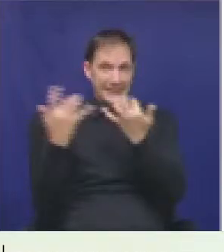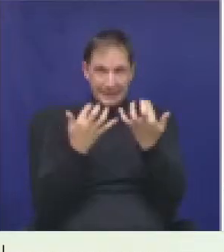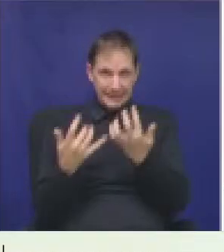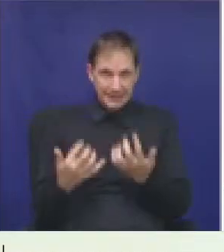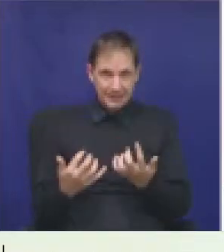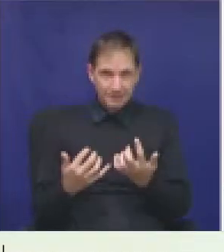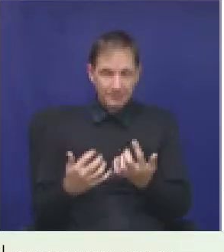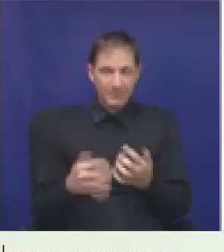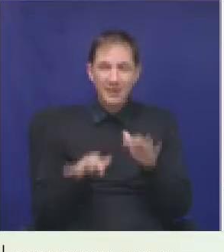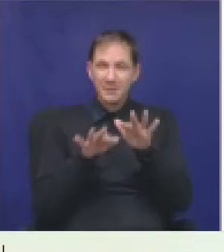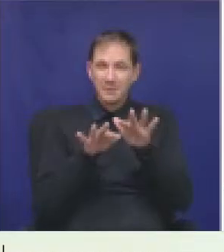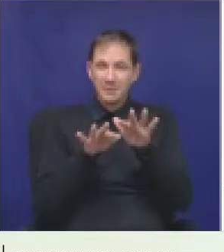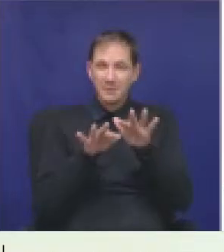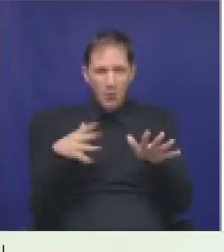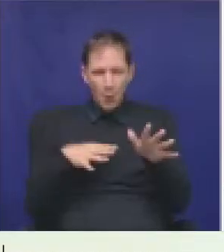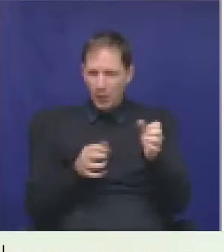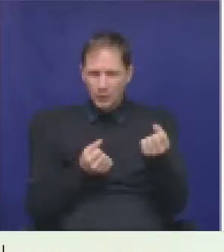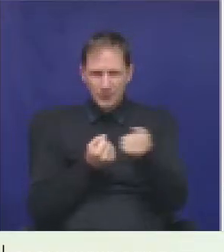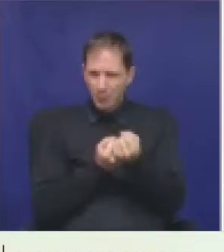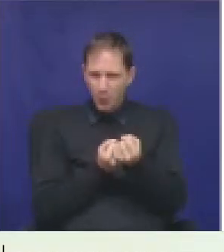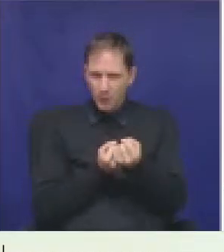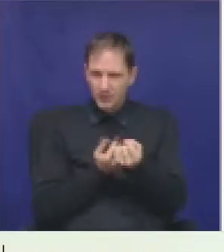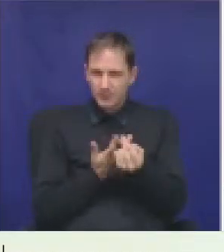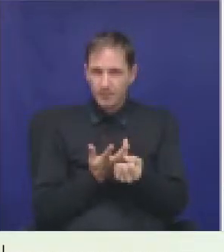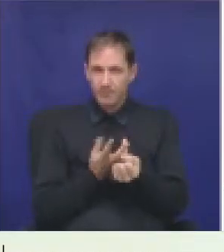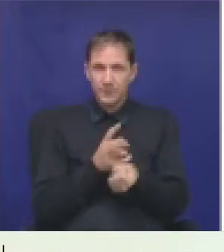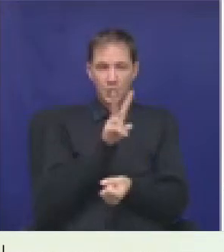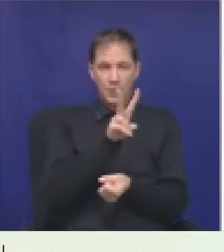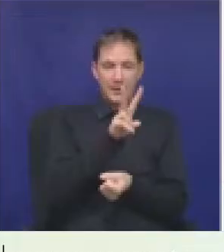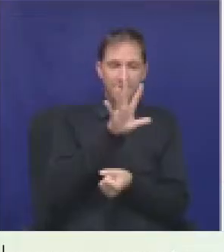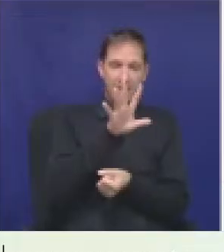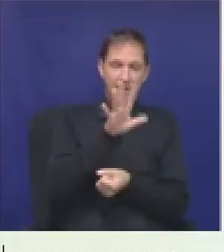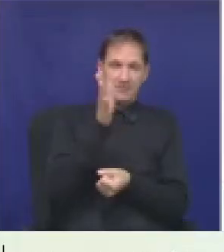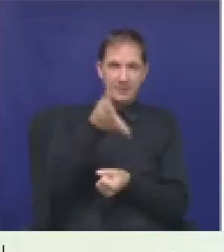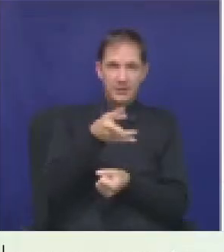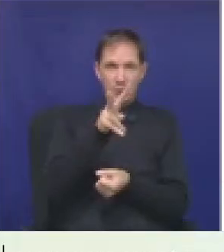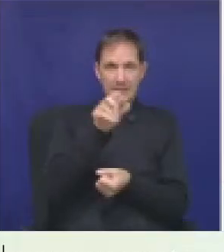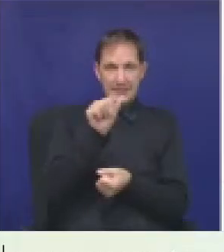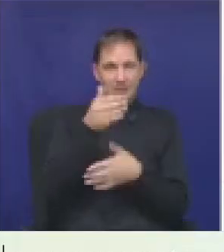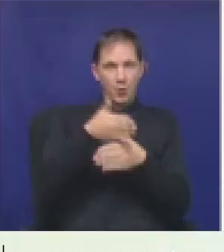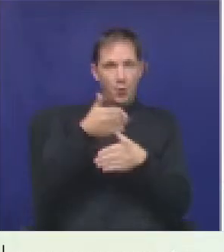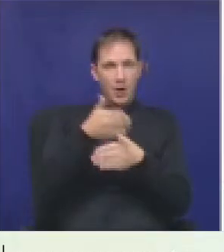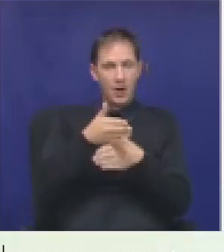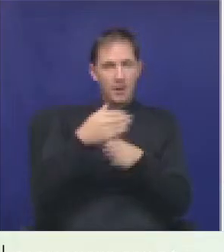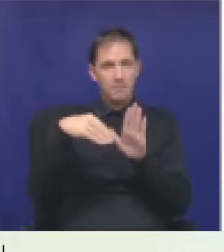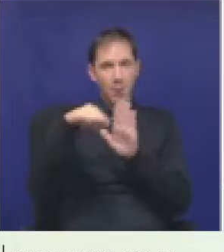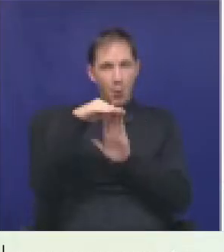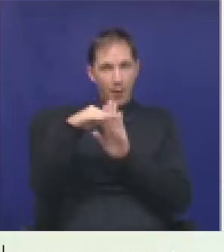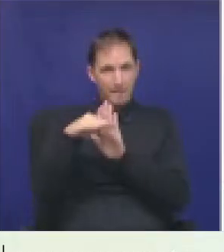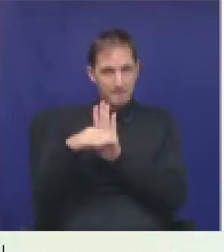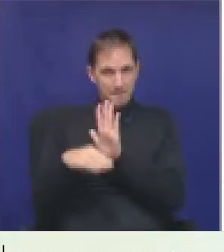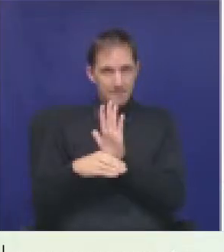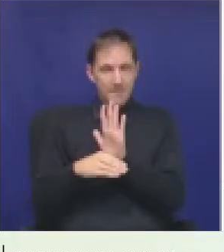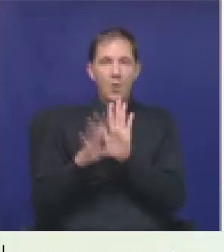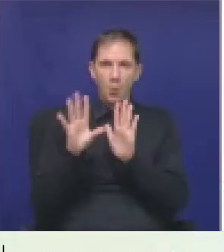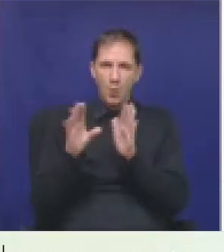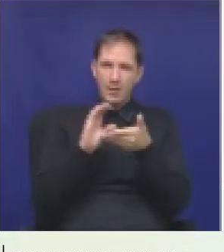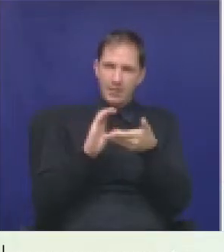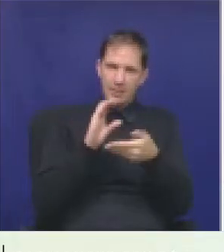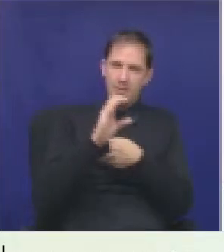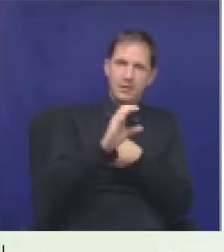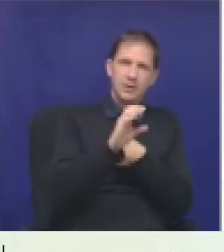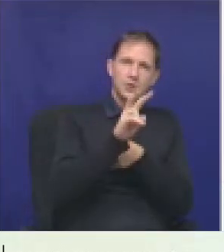want to support. In the 2025-2026 work program, we've committed to release over